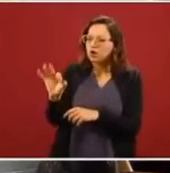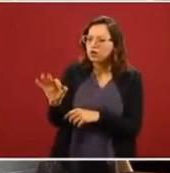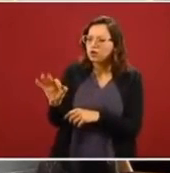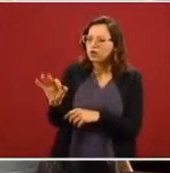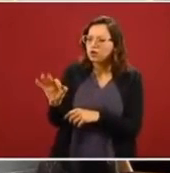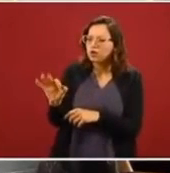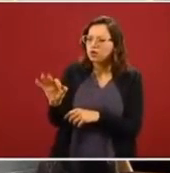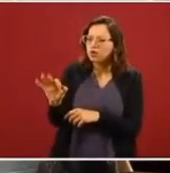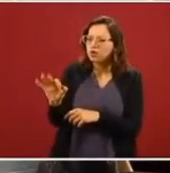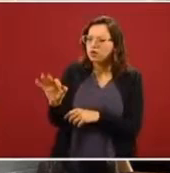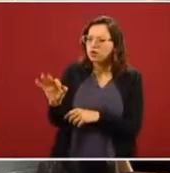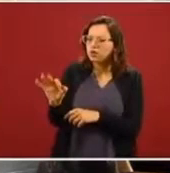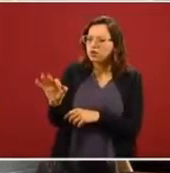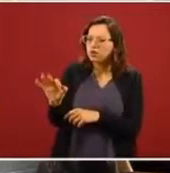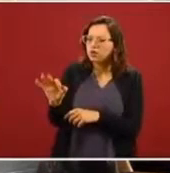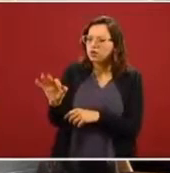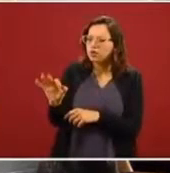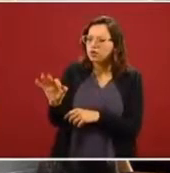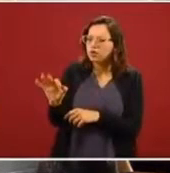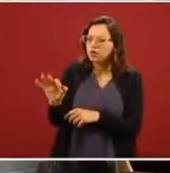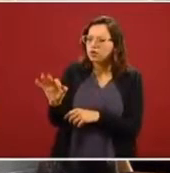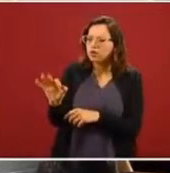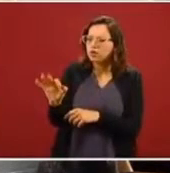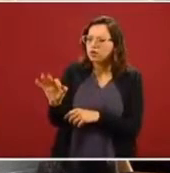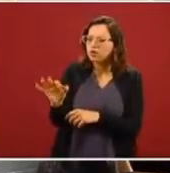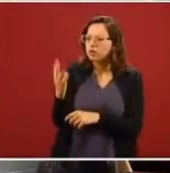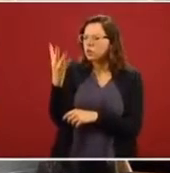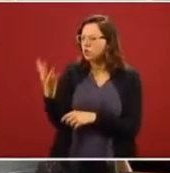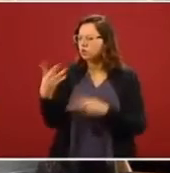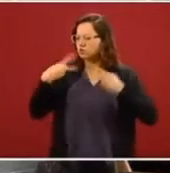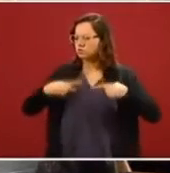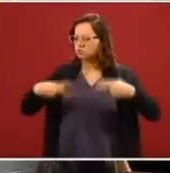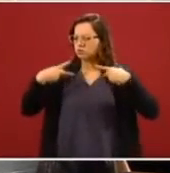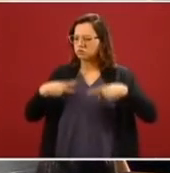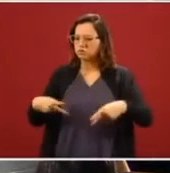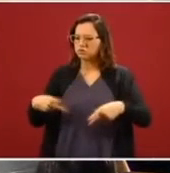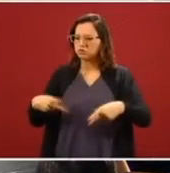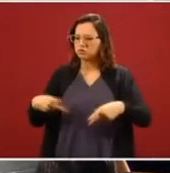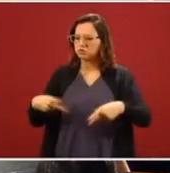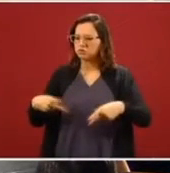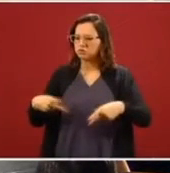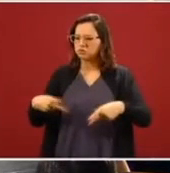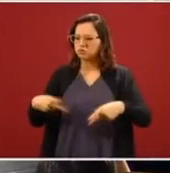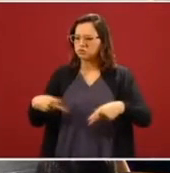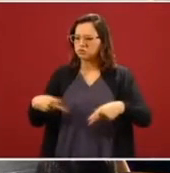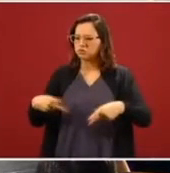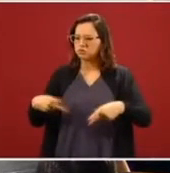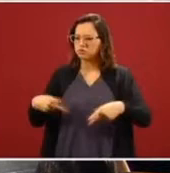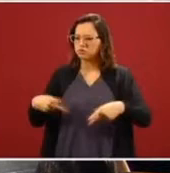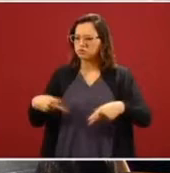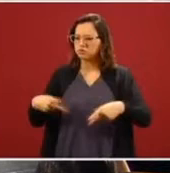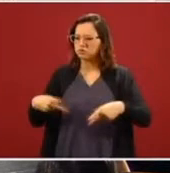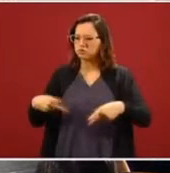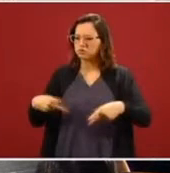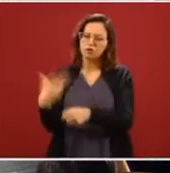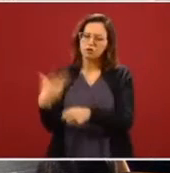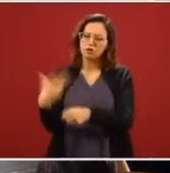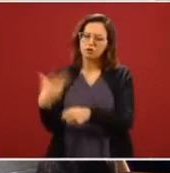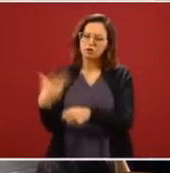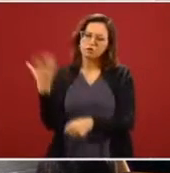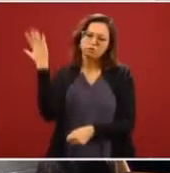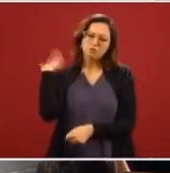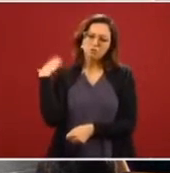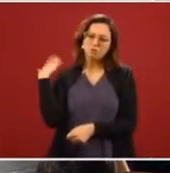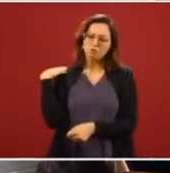44 with a small outbreak of 44 casos de neumonía of cases of pneumonia en